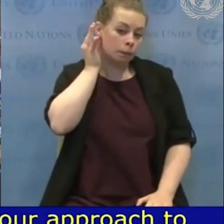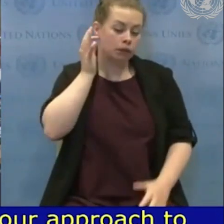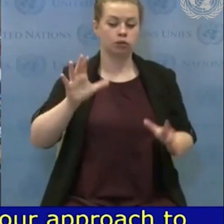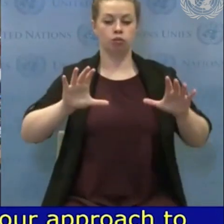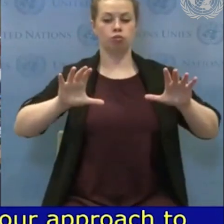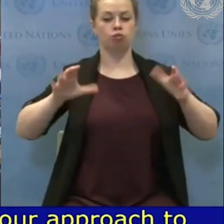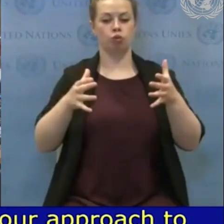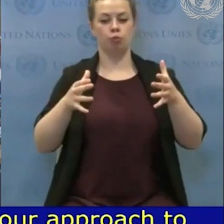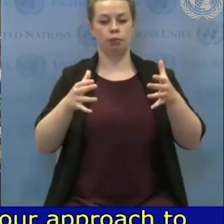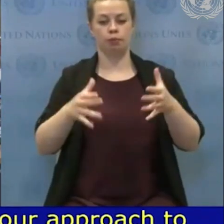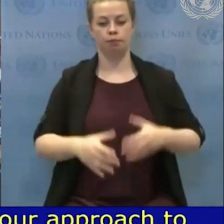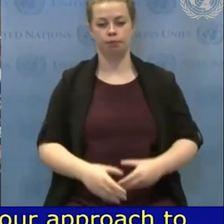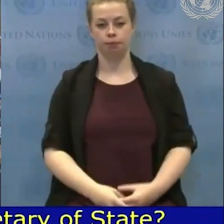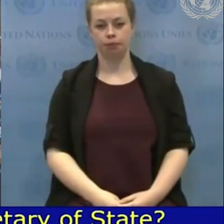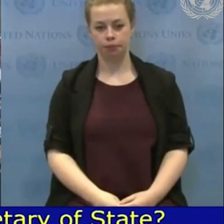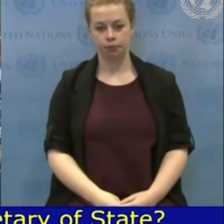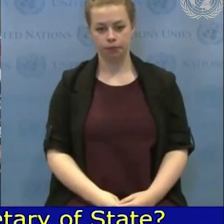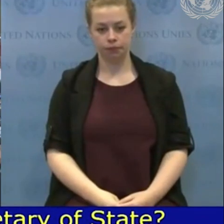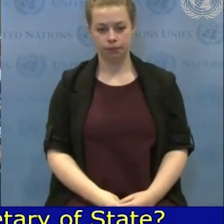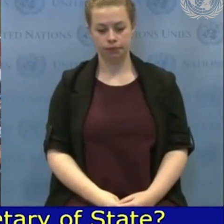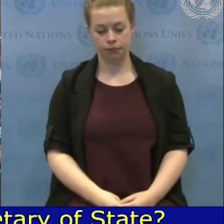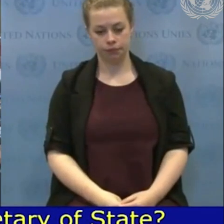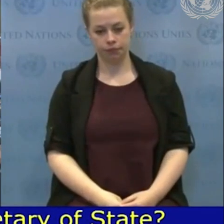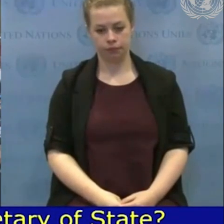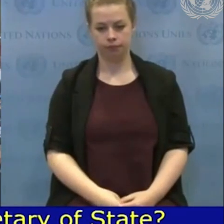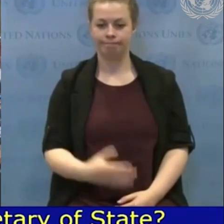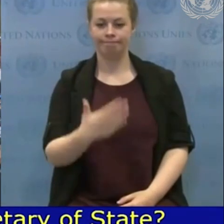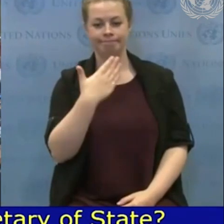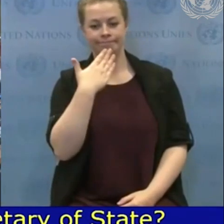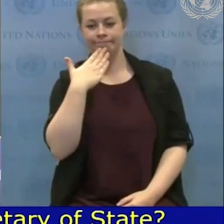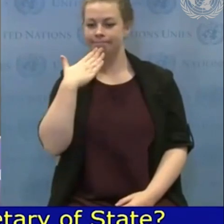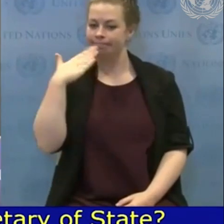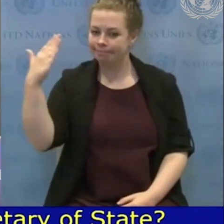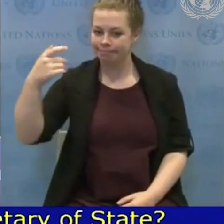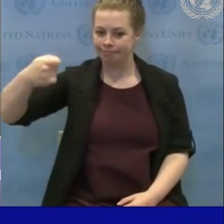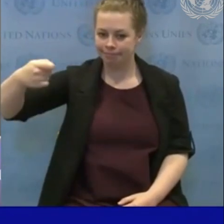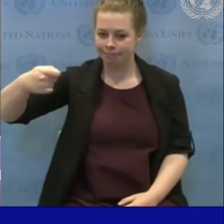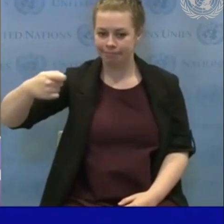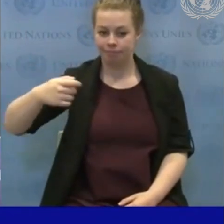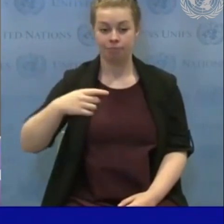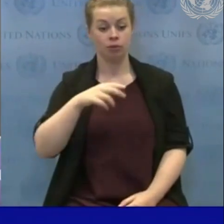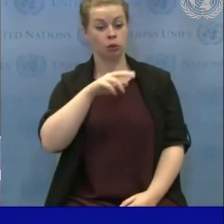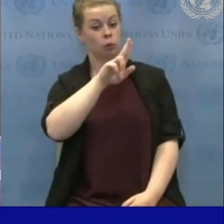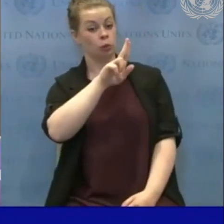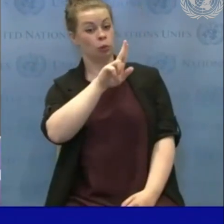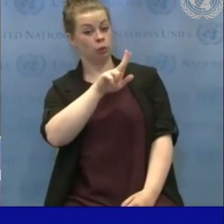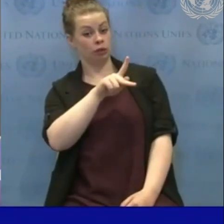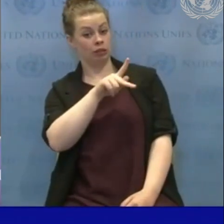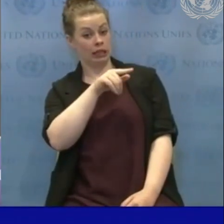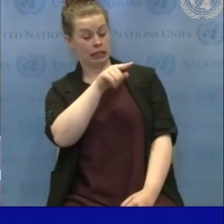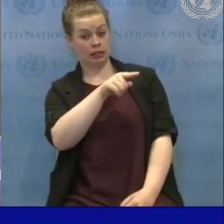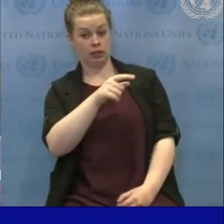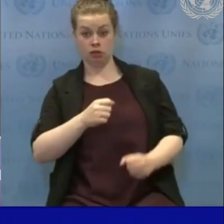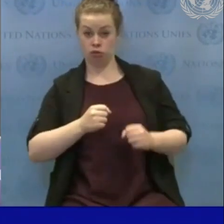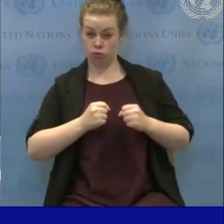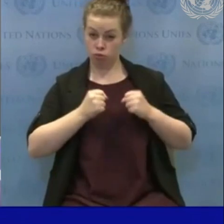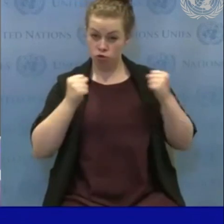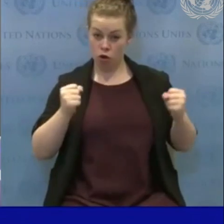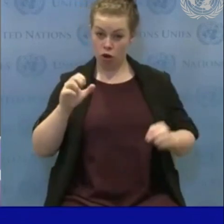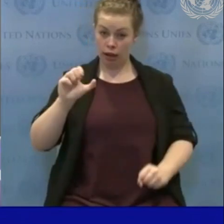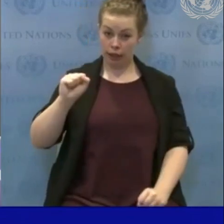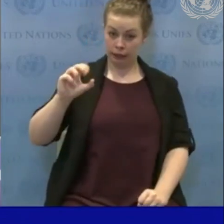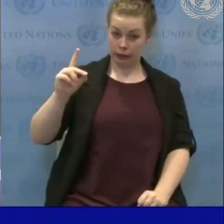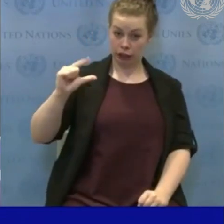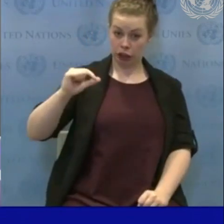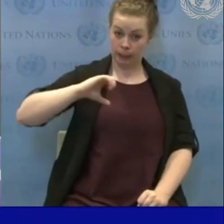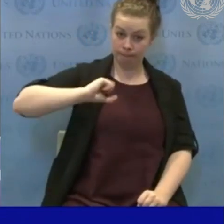Thank you, Chair. The UK VNR has failed to demonstrate accelerated ambition to implement the SDGs. Without